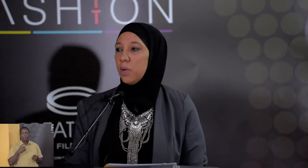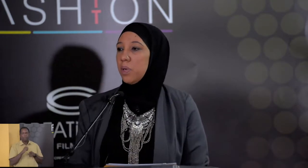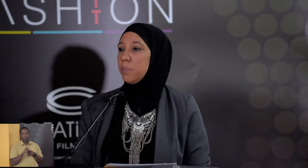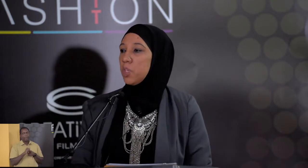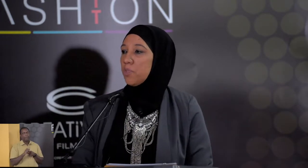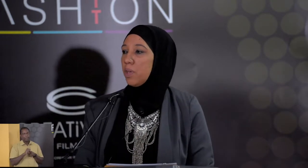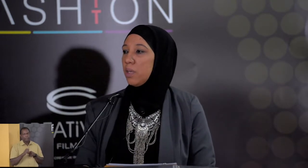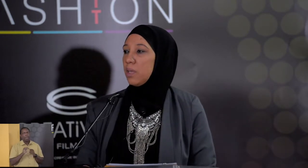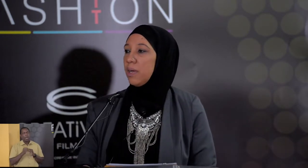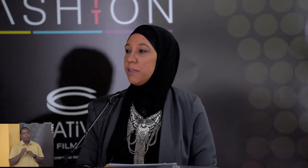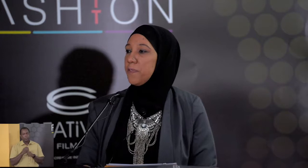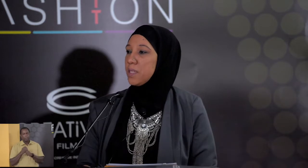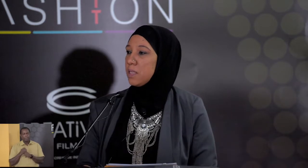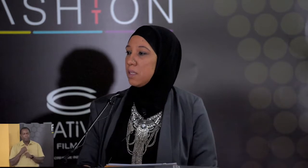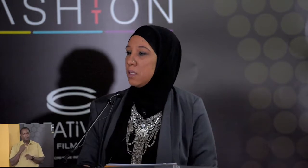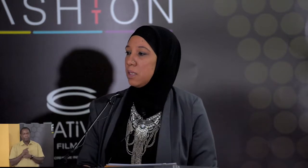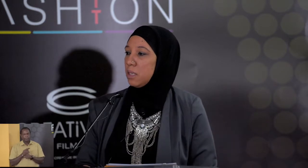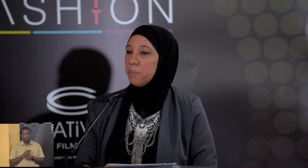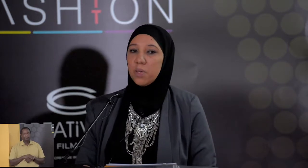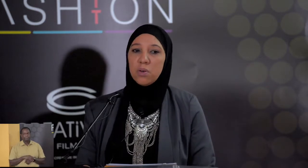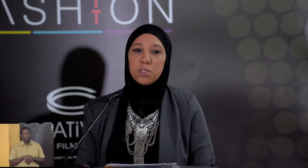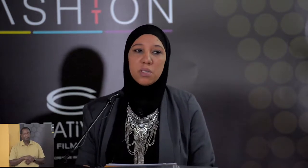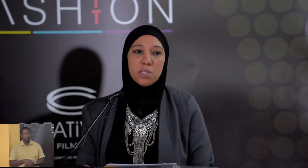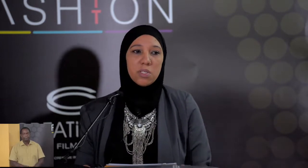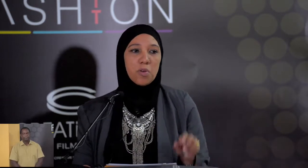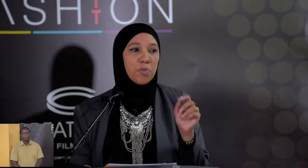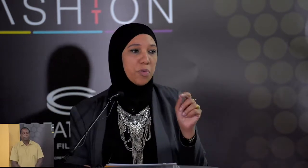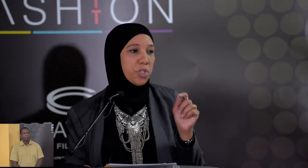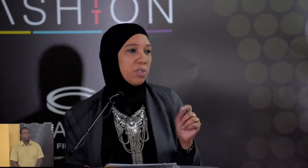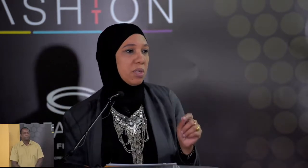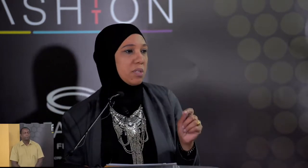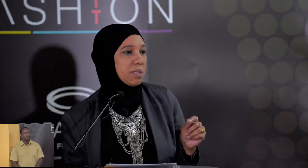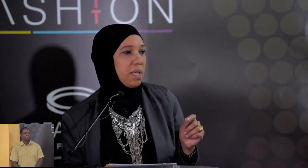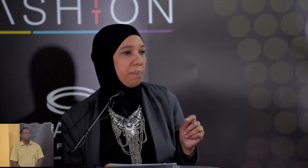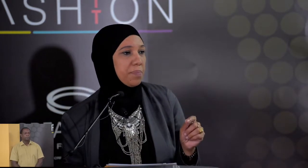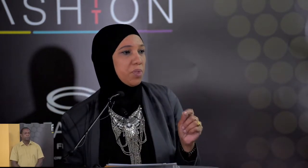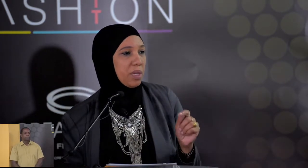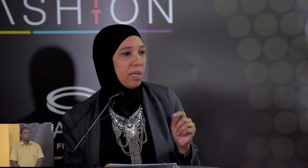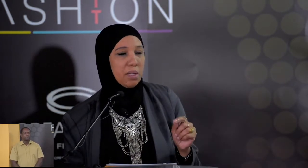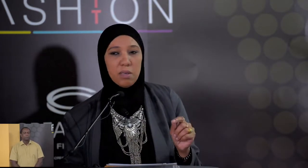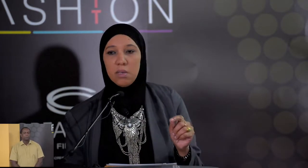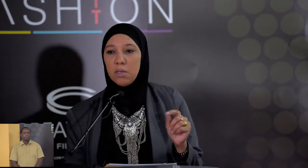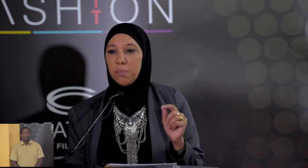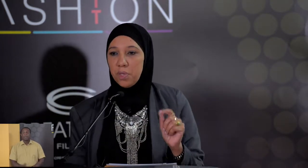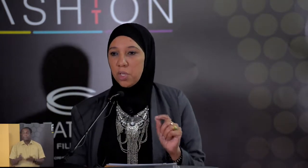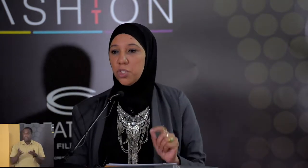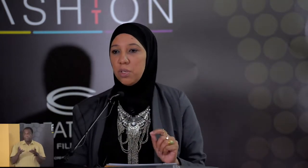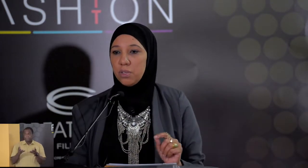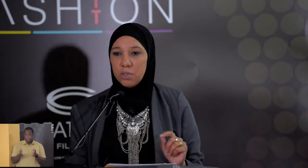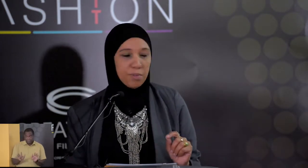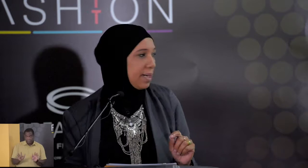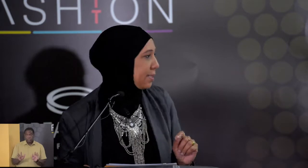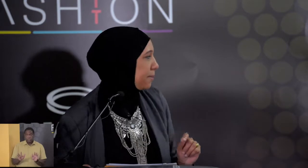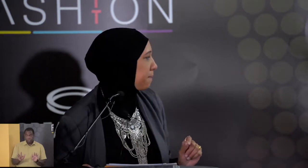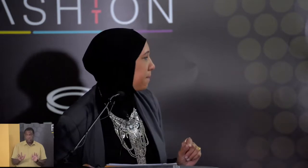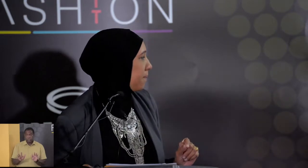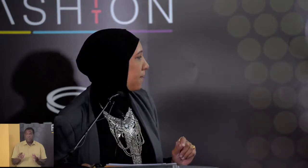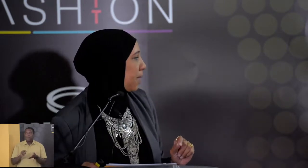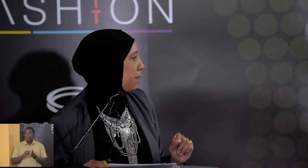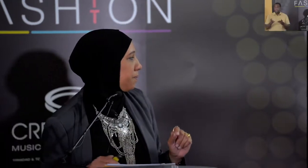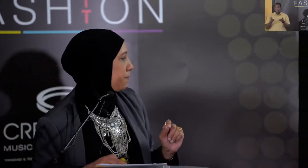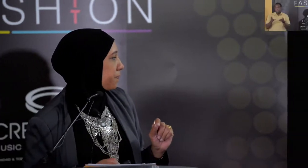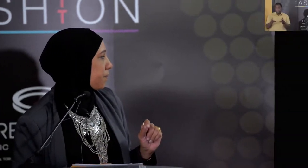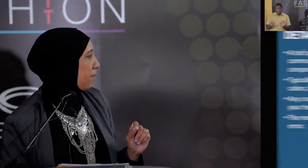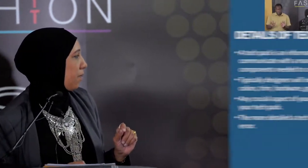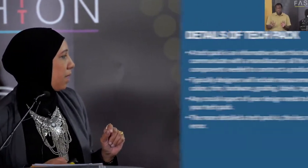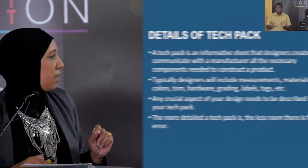I said, there will be training at the facility because this is a crucial step to getting production right.